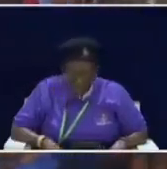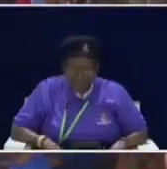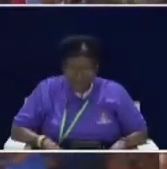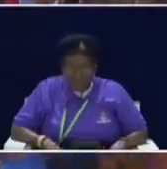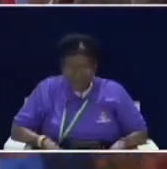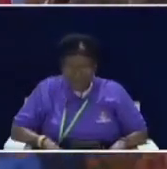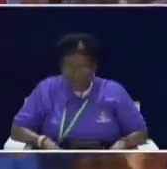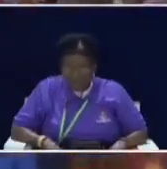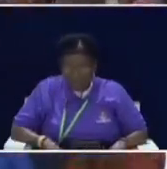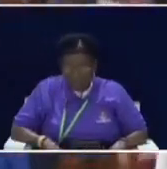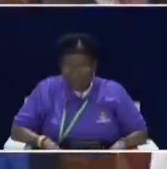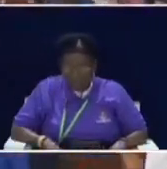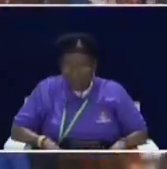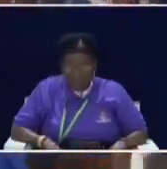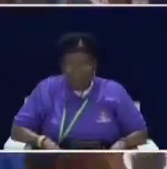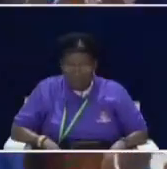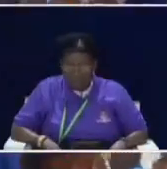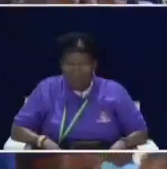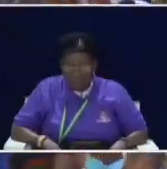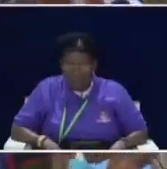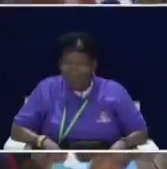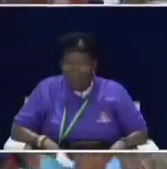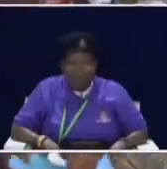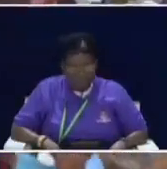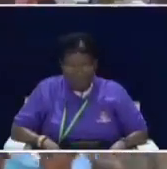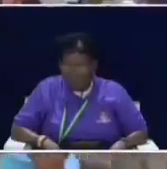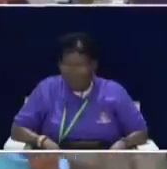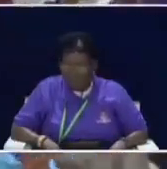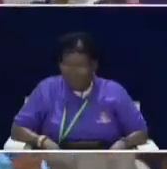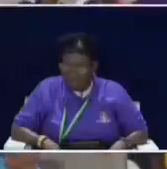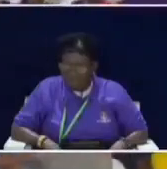King. Hallelujah, my Savior.